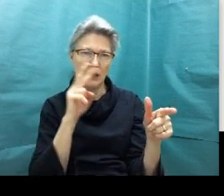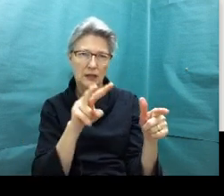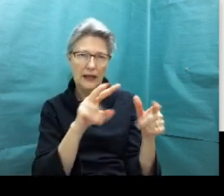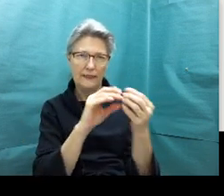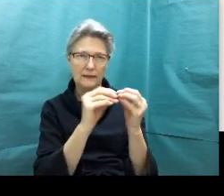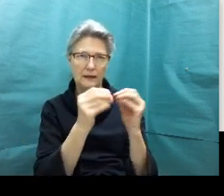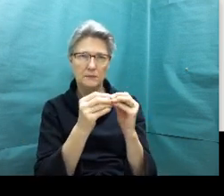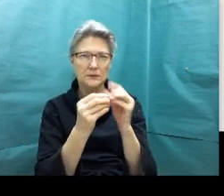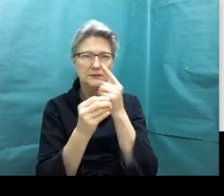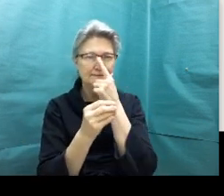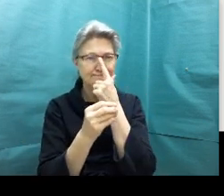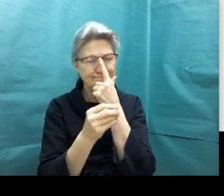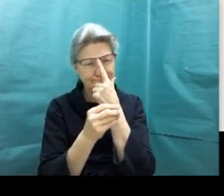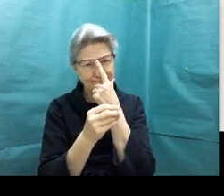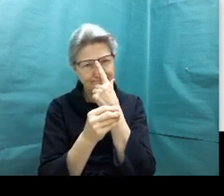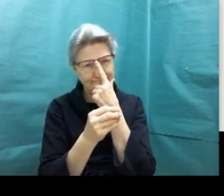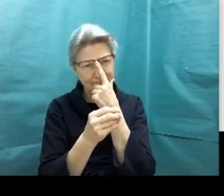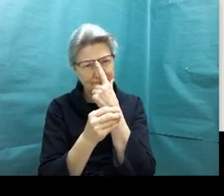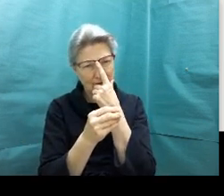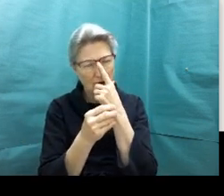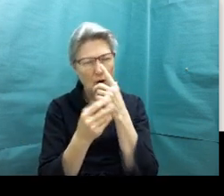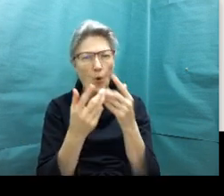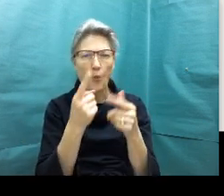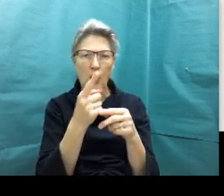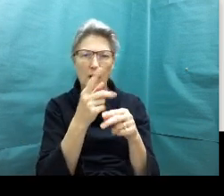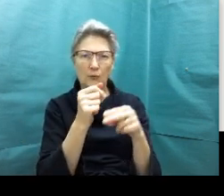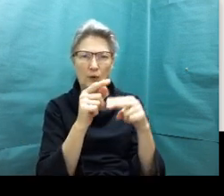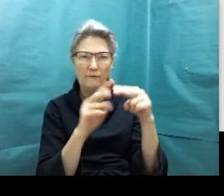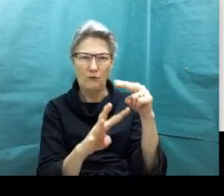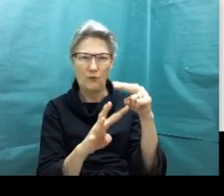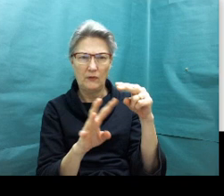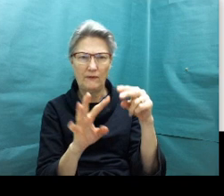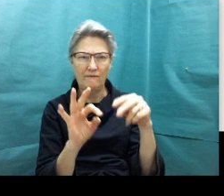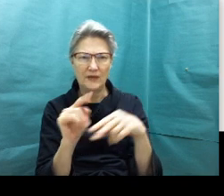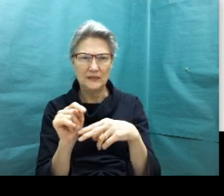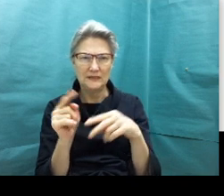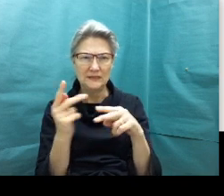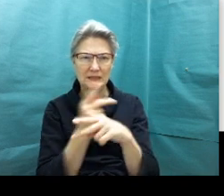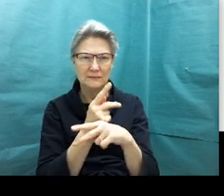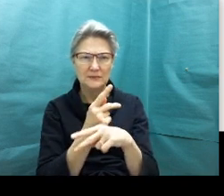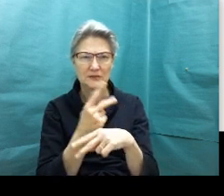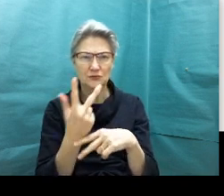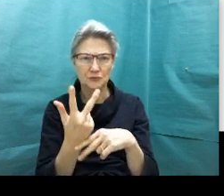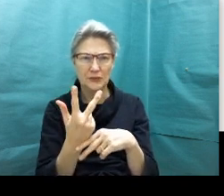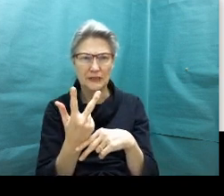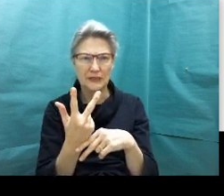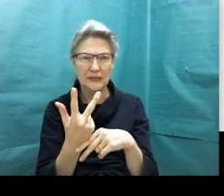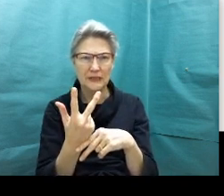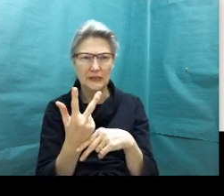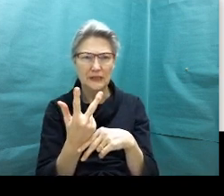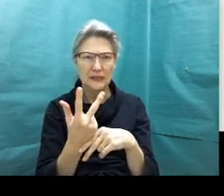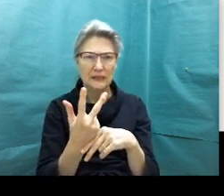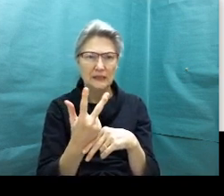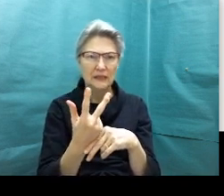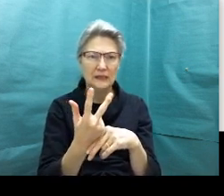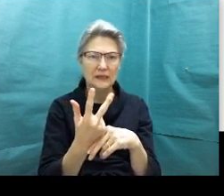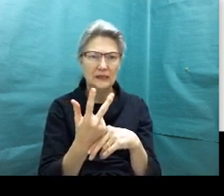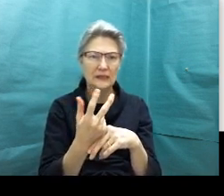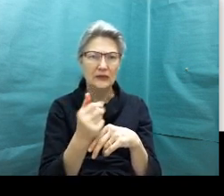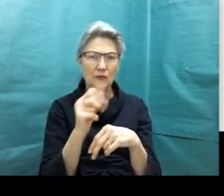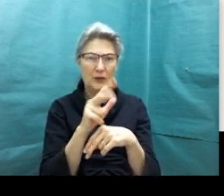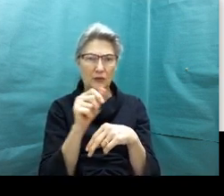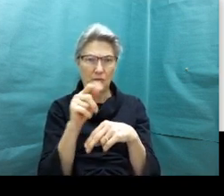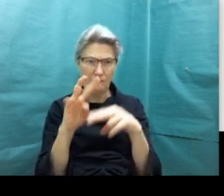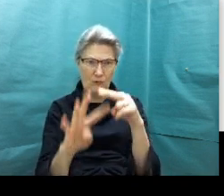these numbers, what makes sense? 1 1/4 feet times 3 3/4 feet. That could make sense, right? Because I'm looking